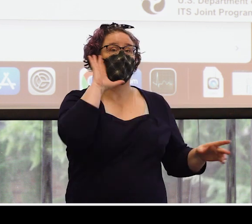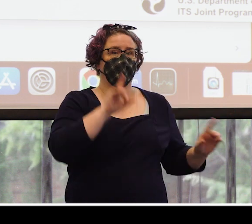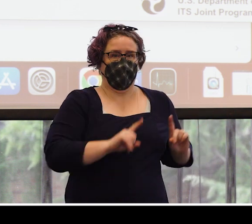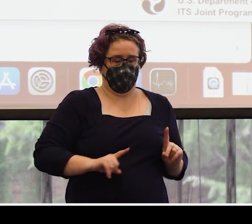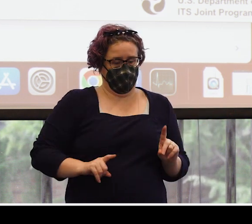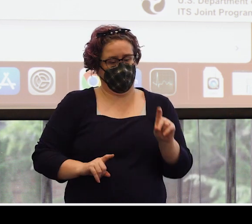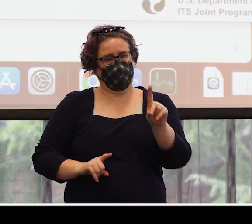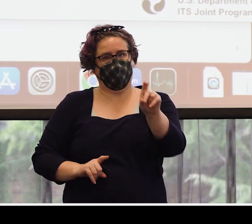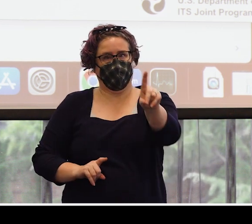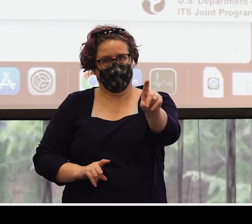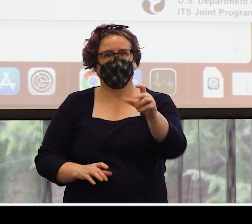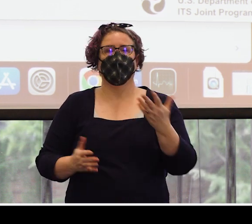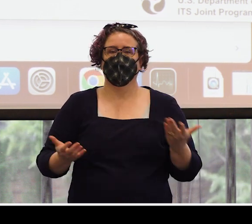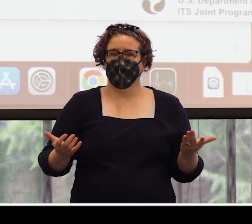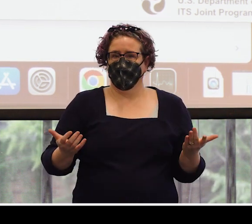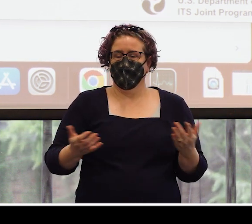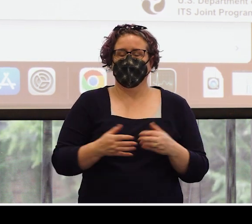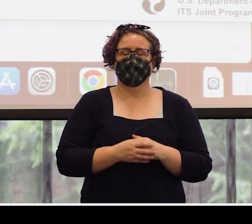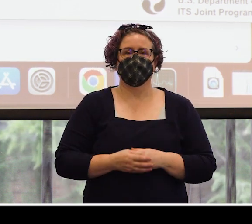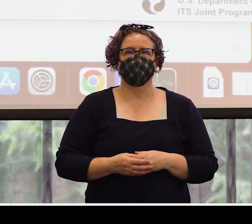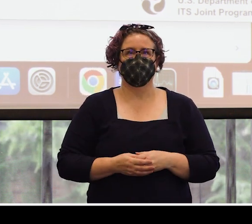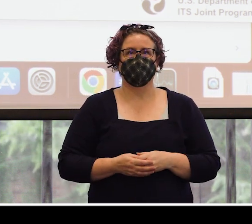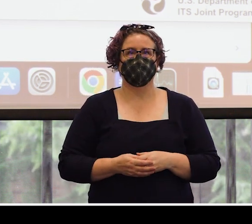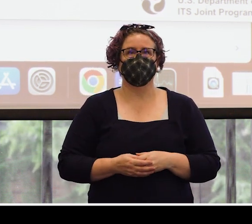after a few other meters. So